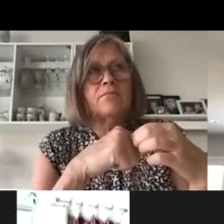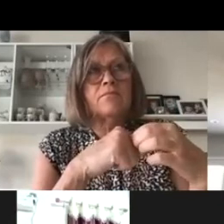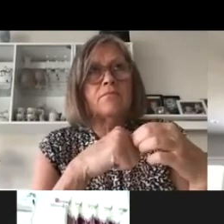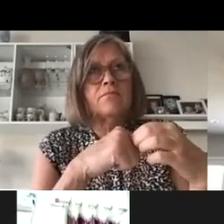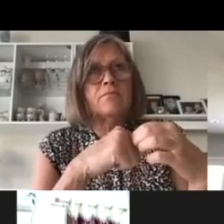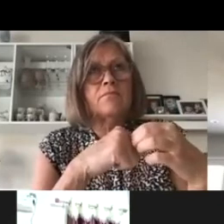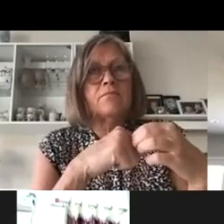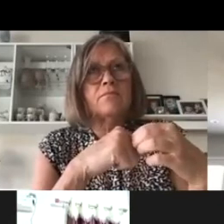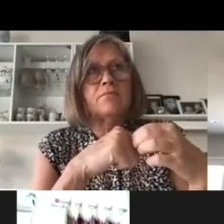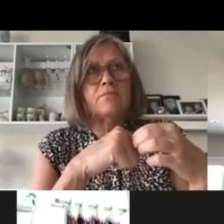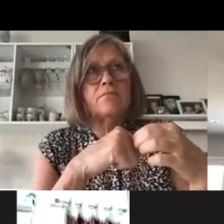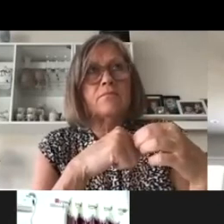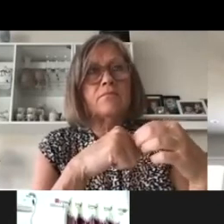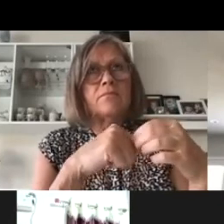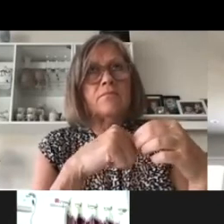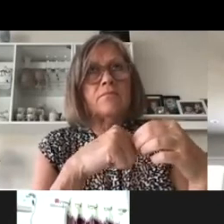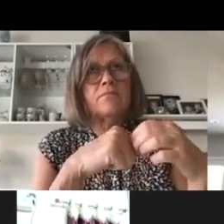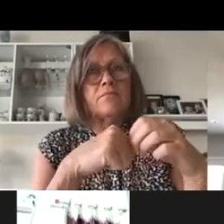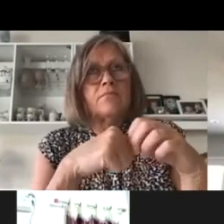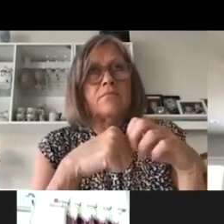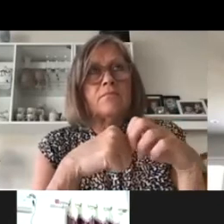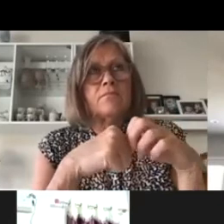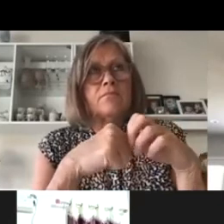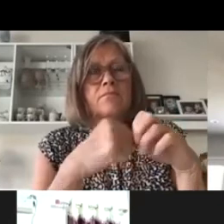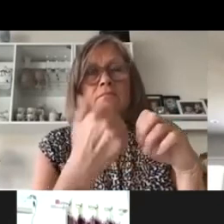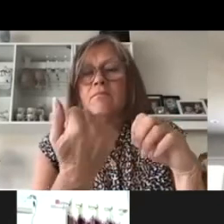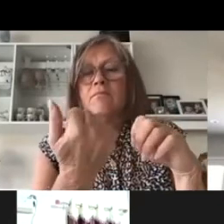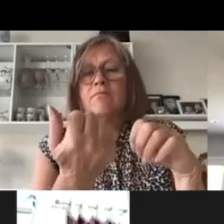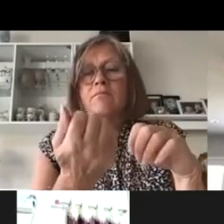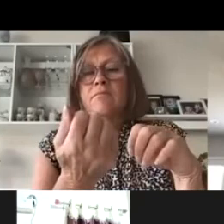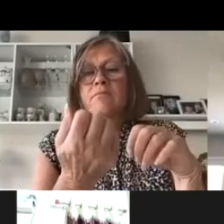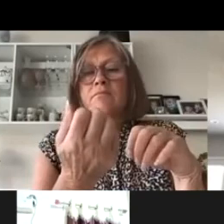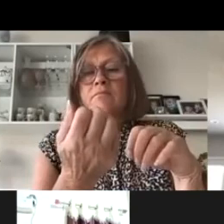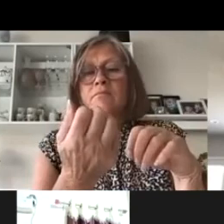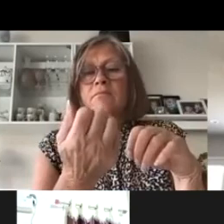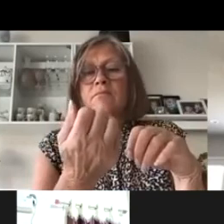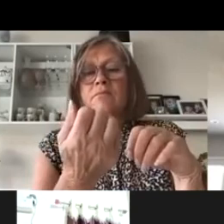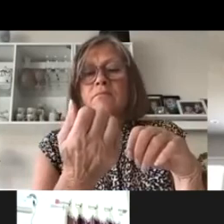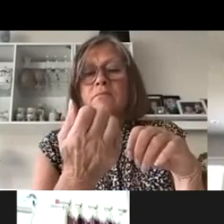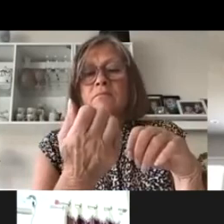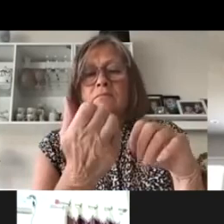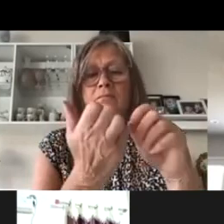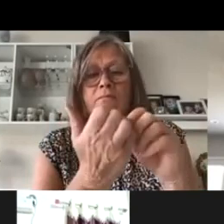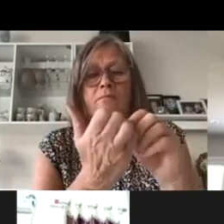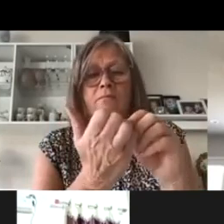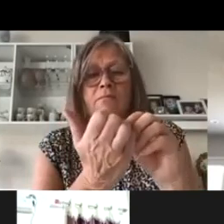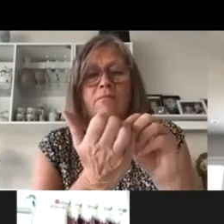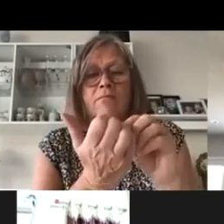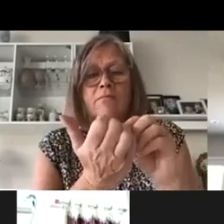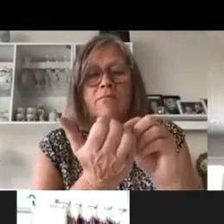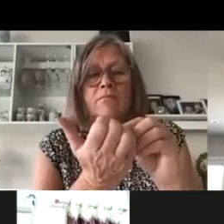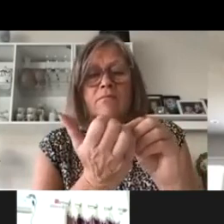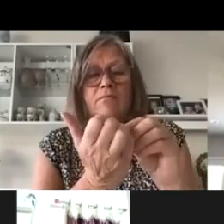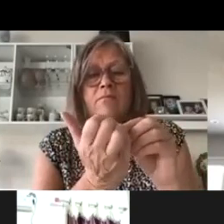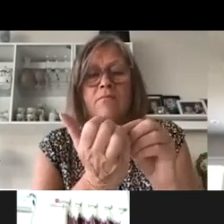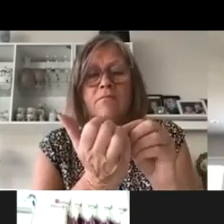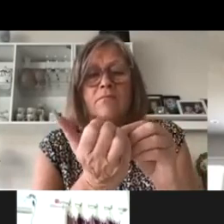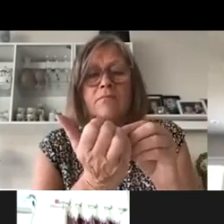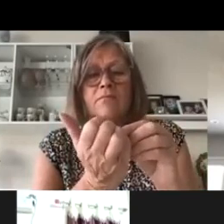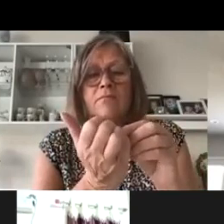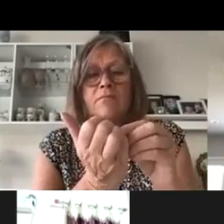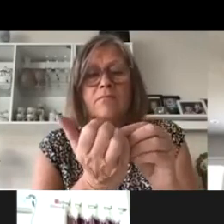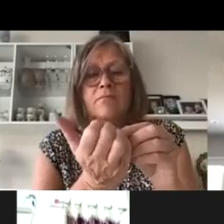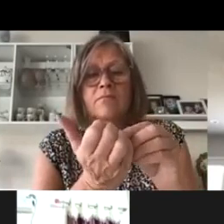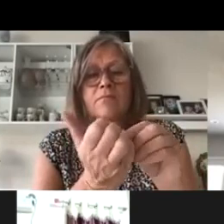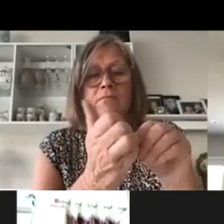It was just something that when you were talking about the fish was born with its purpose. We all have our purpose. It came alive